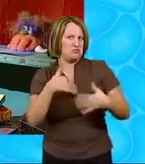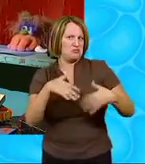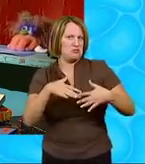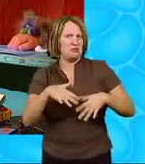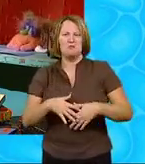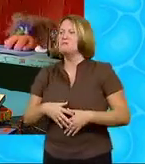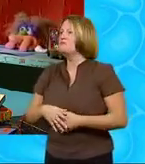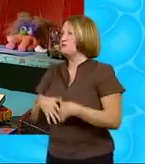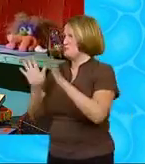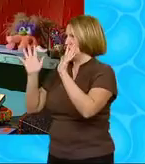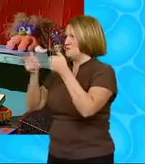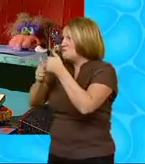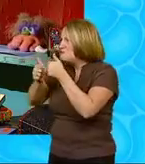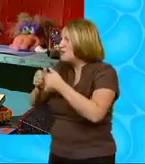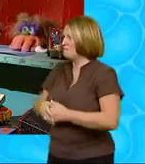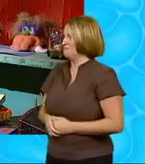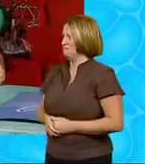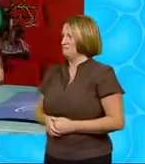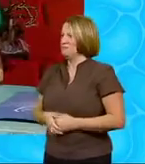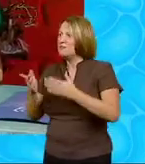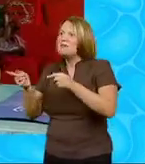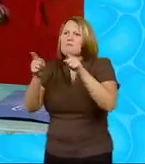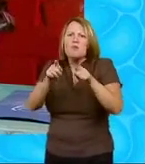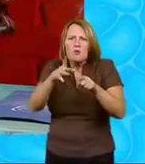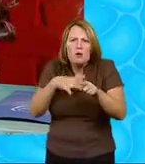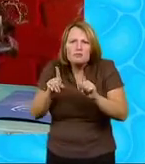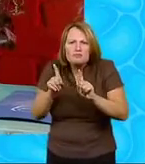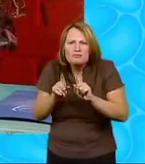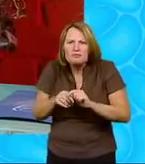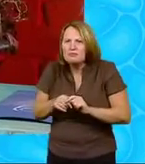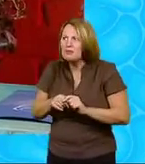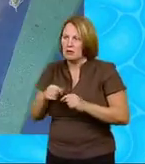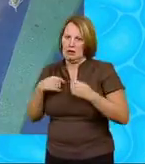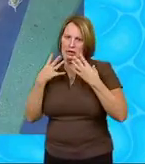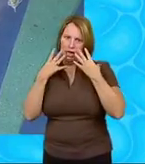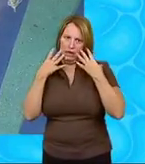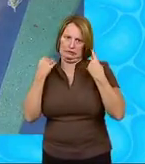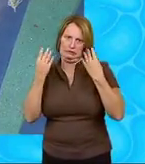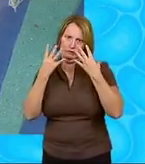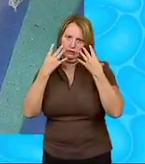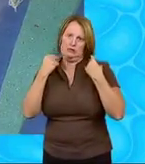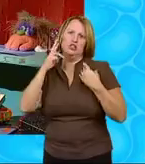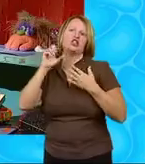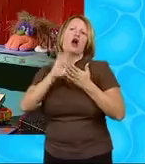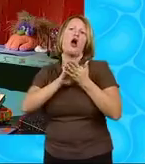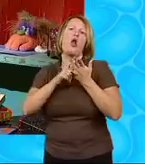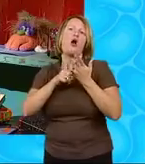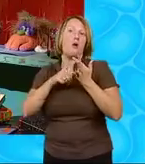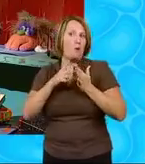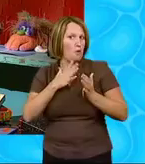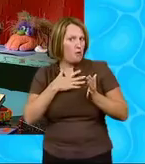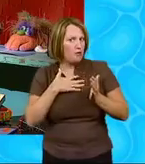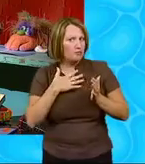Dab! Hooray, Dib Dab! OK, Stick, tell us what you've done. Mine's a pussycat called Charlotte. Yeah. And